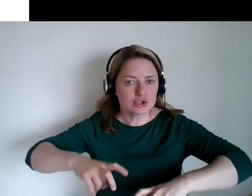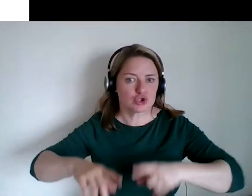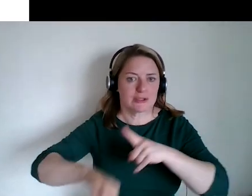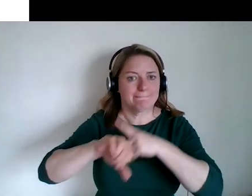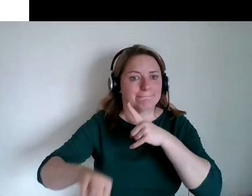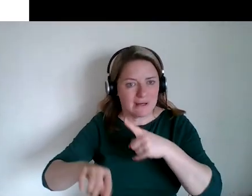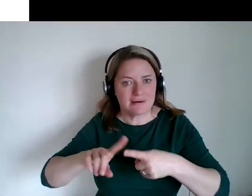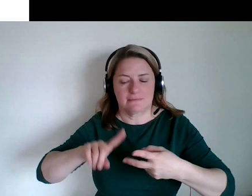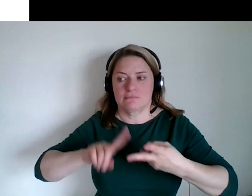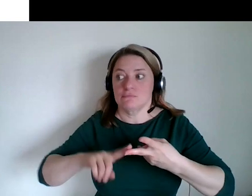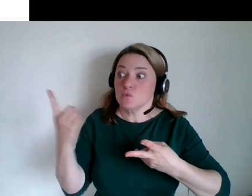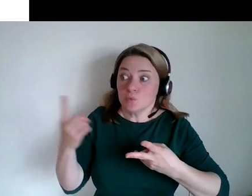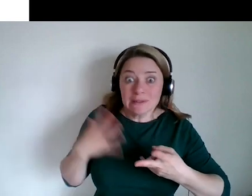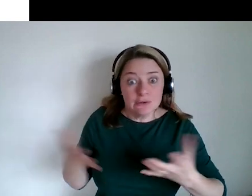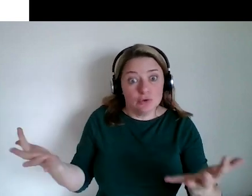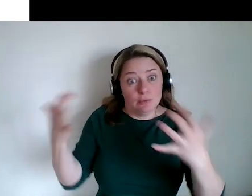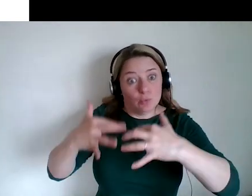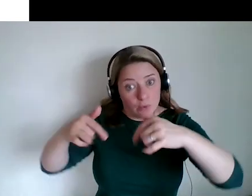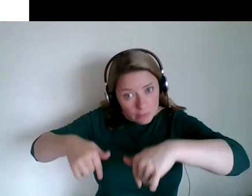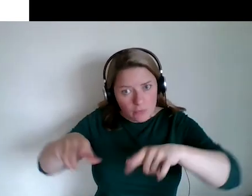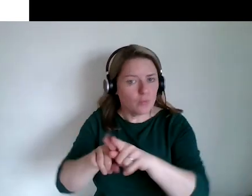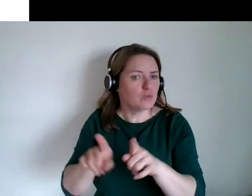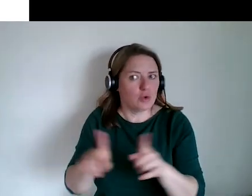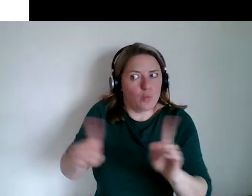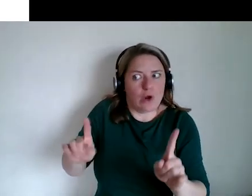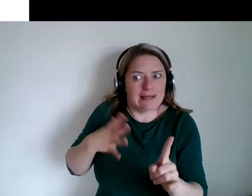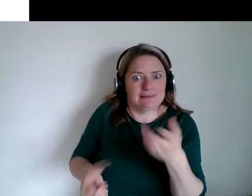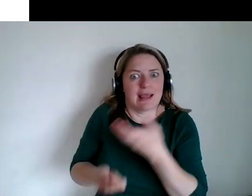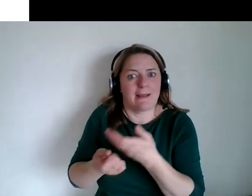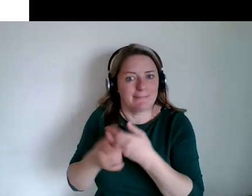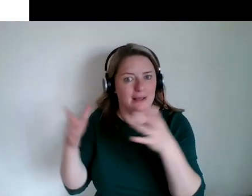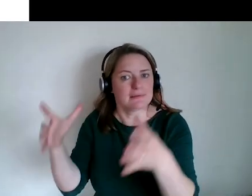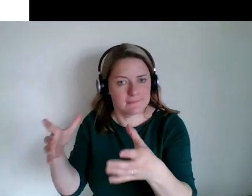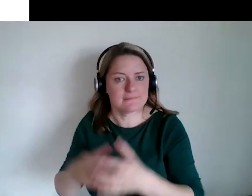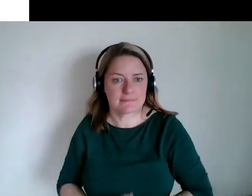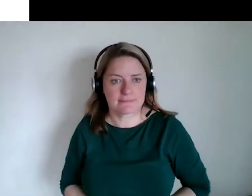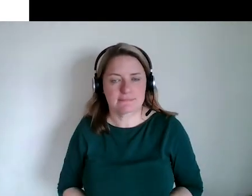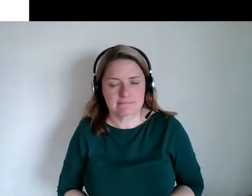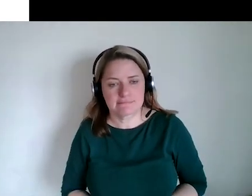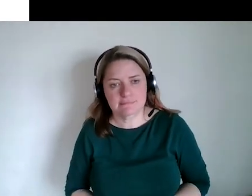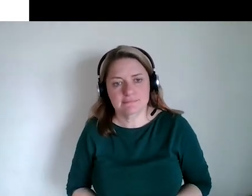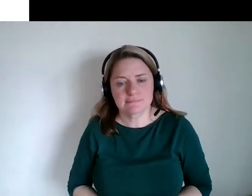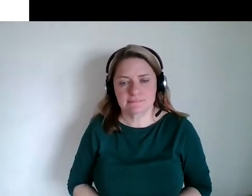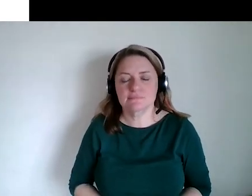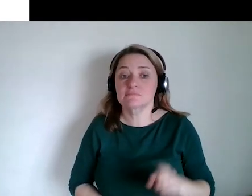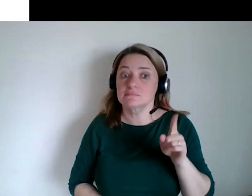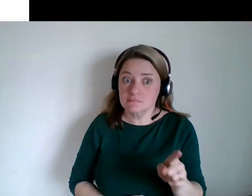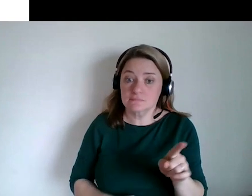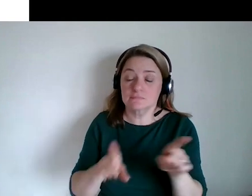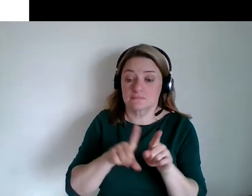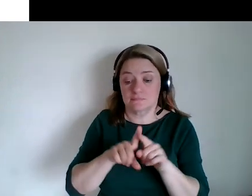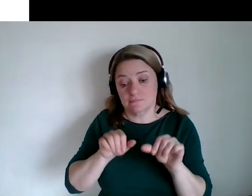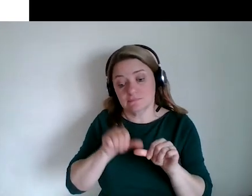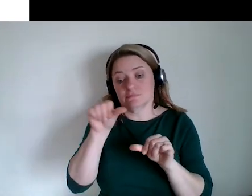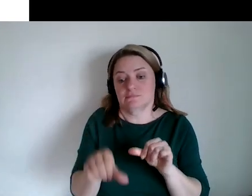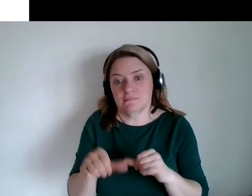to be there, and what is required for that to happen. The session also led directly to a